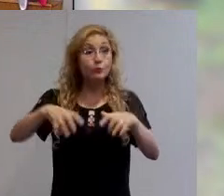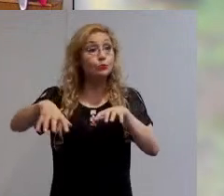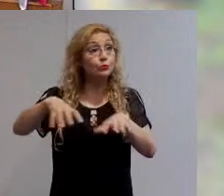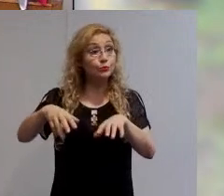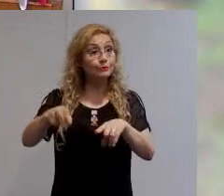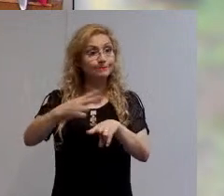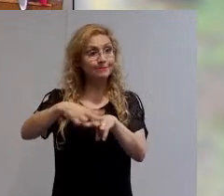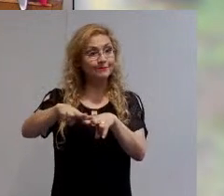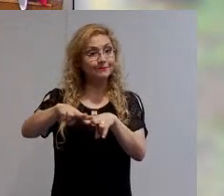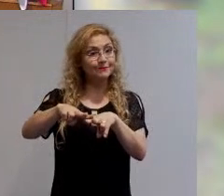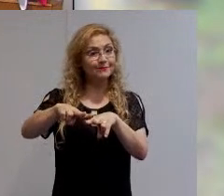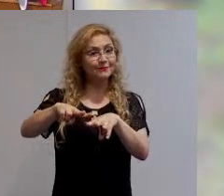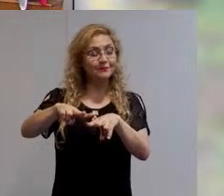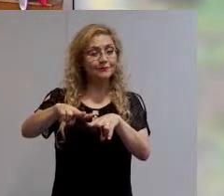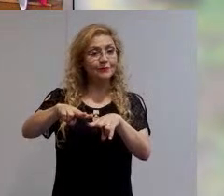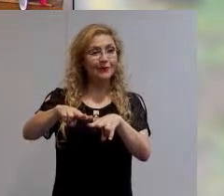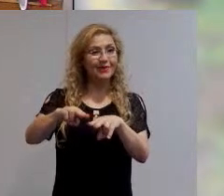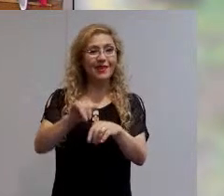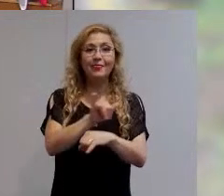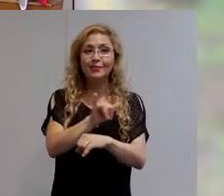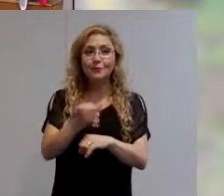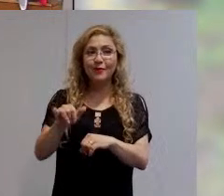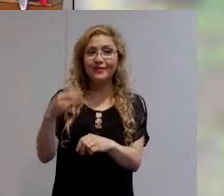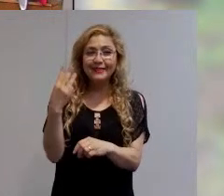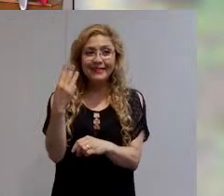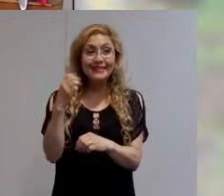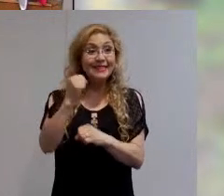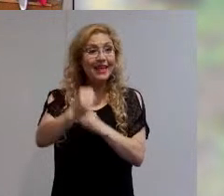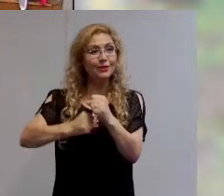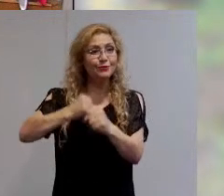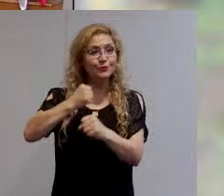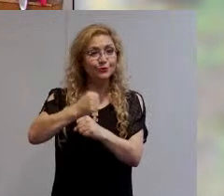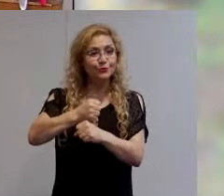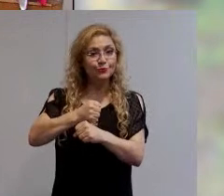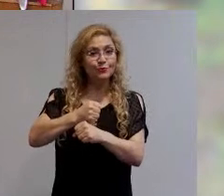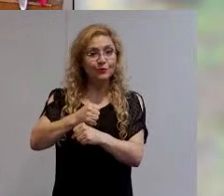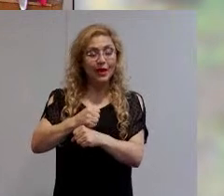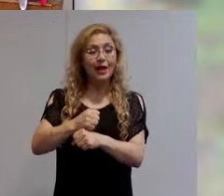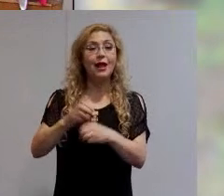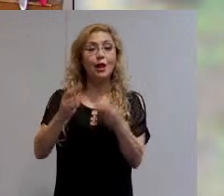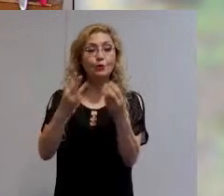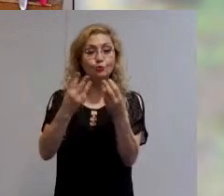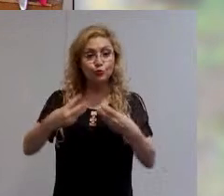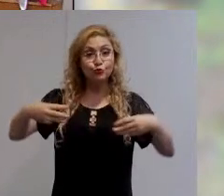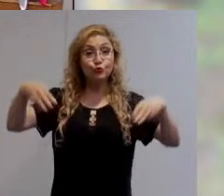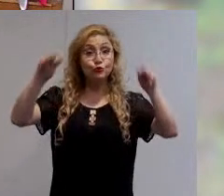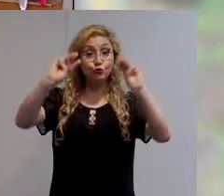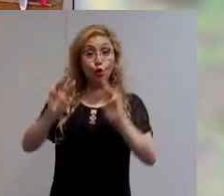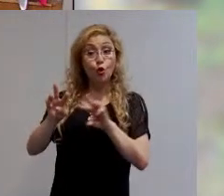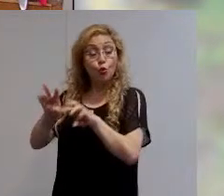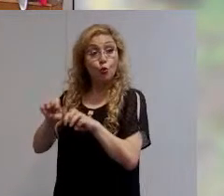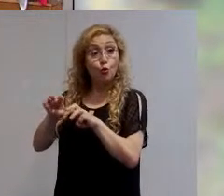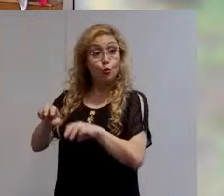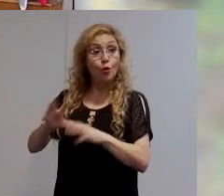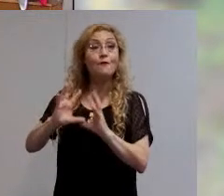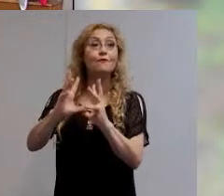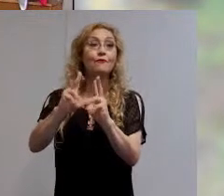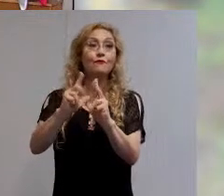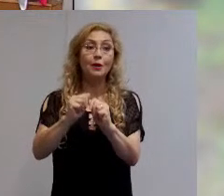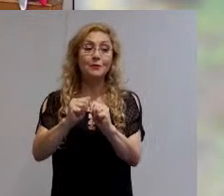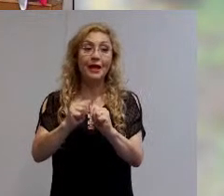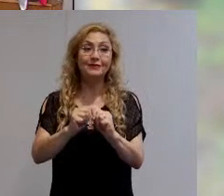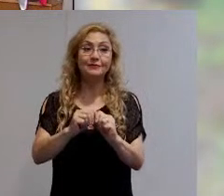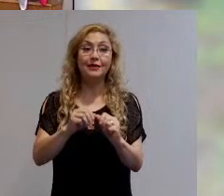farming social and political safety. Now, this event is taking place 3 years after the launching of the